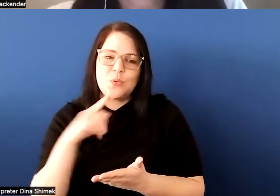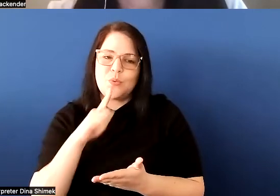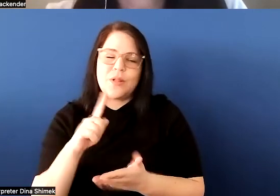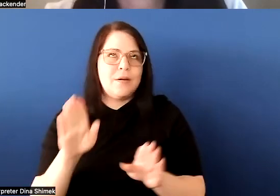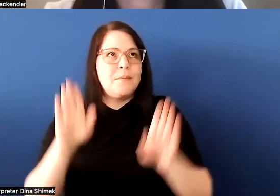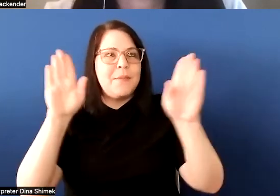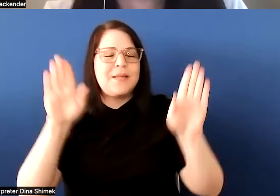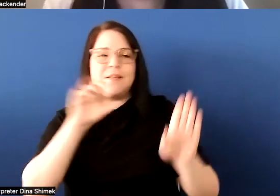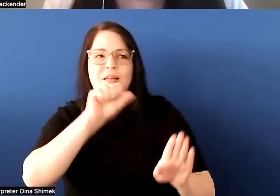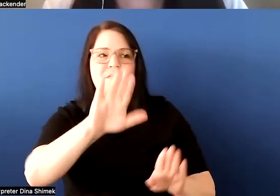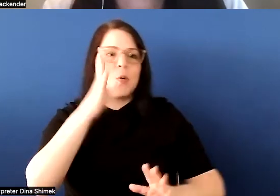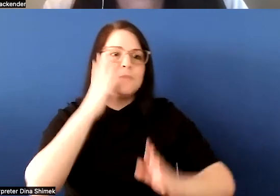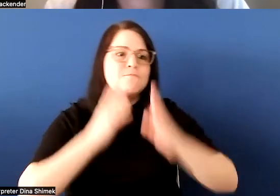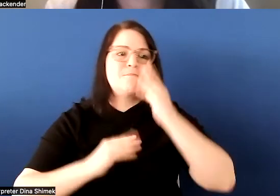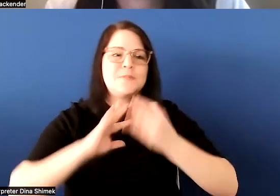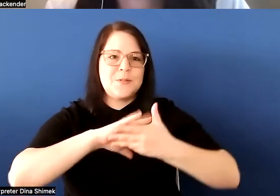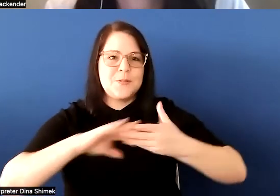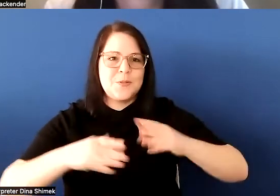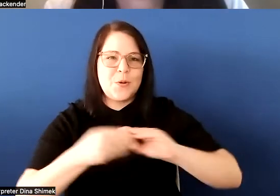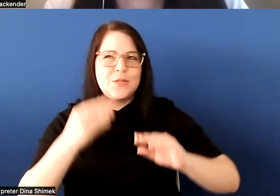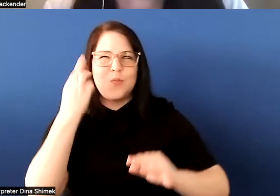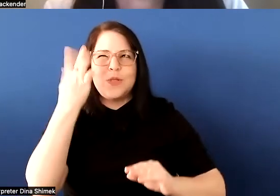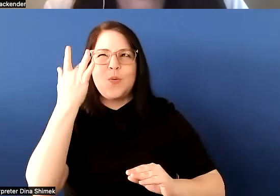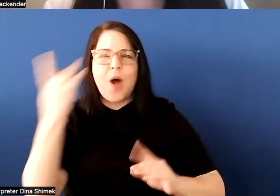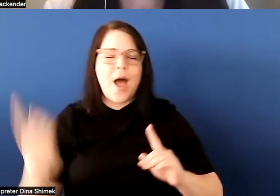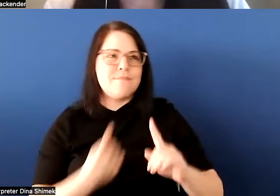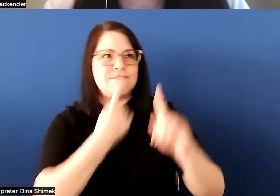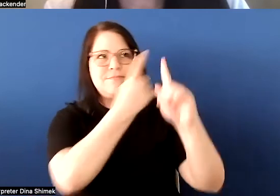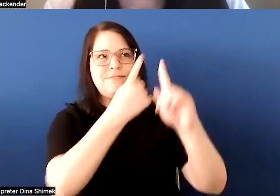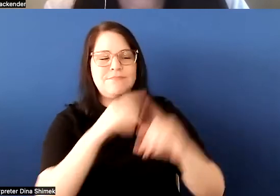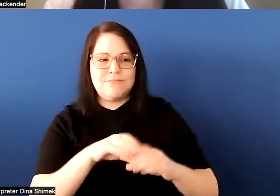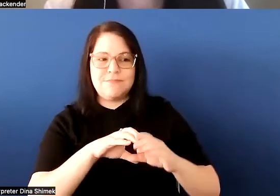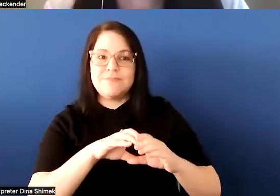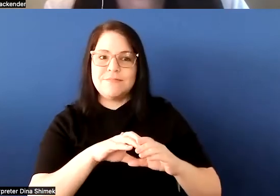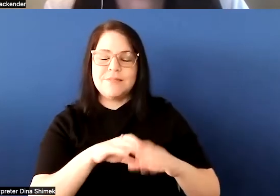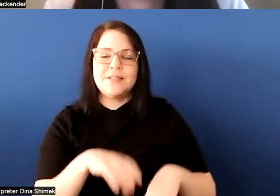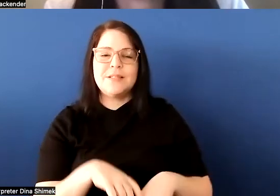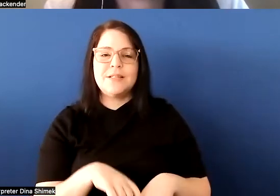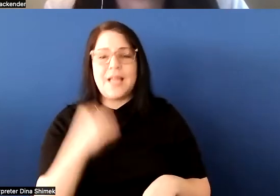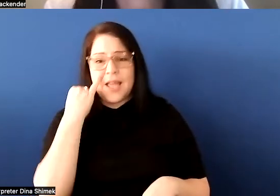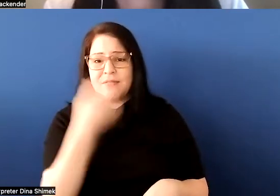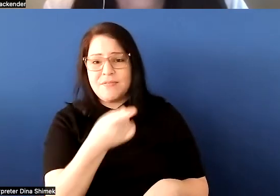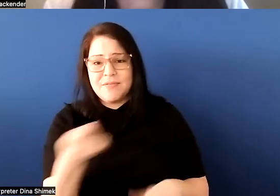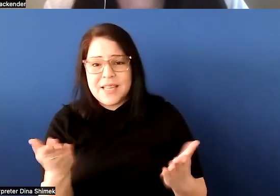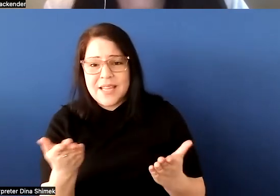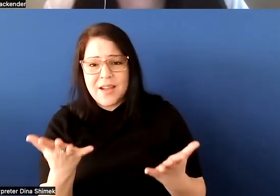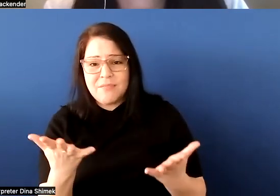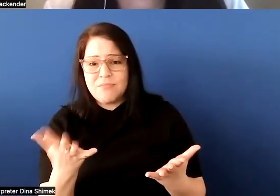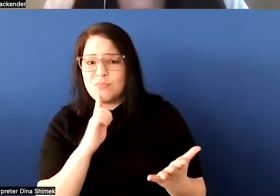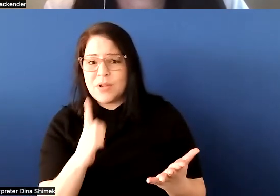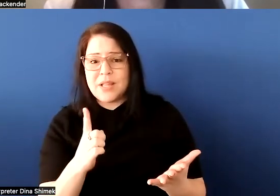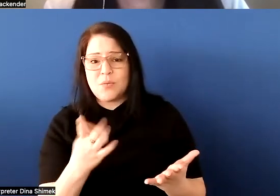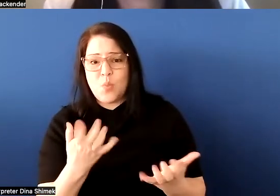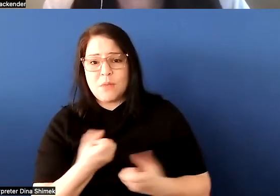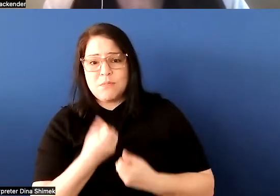We love hearing those stories. And for anyone that is joining us today, if you have a story of how you've utilized your Able